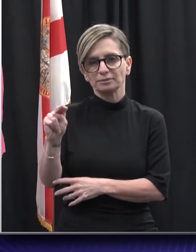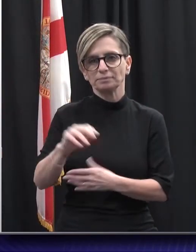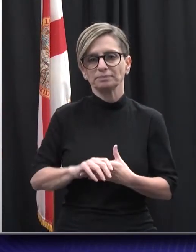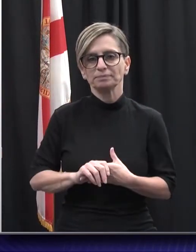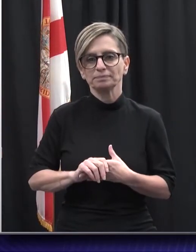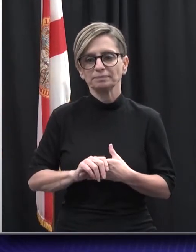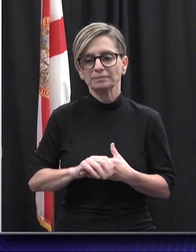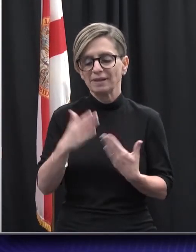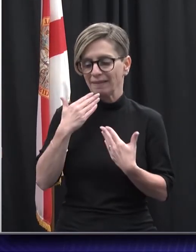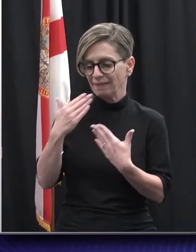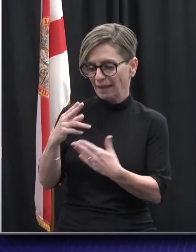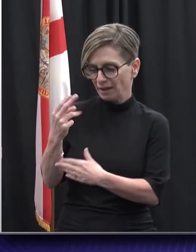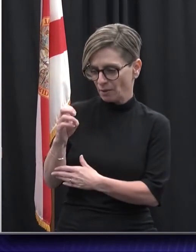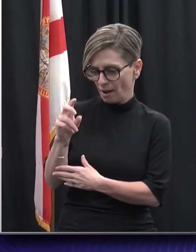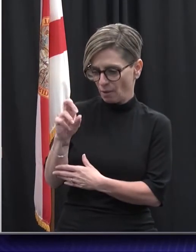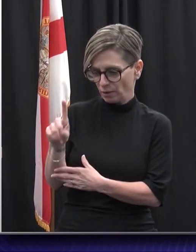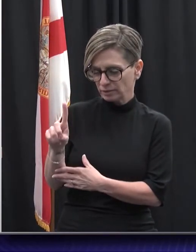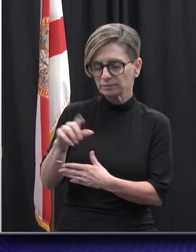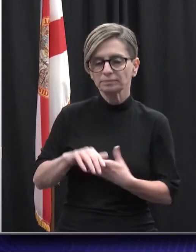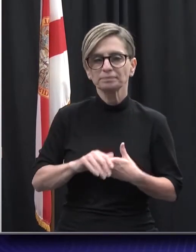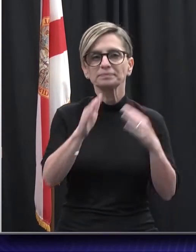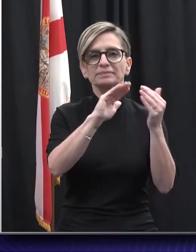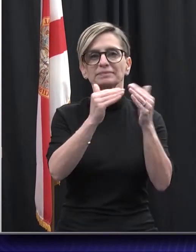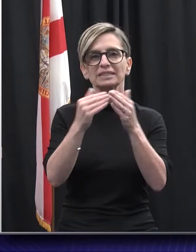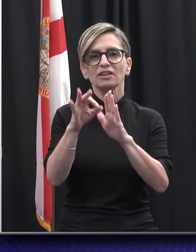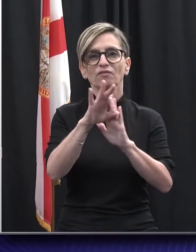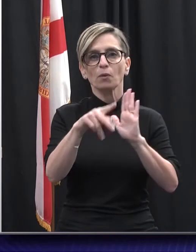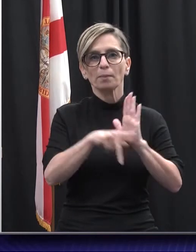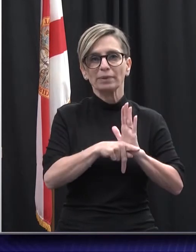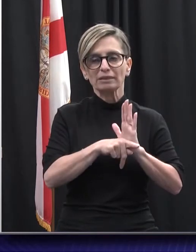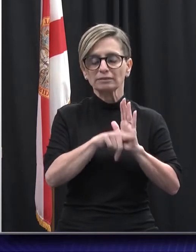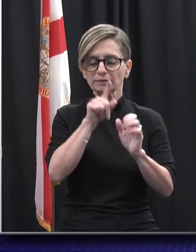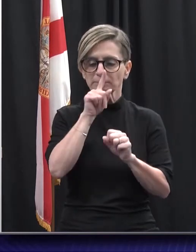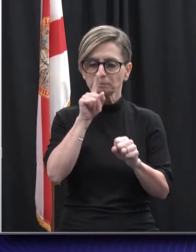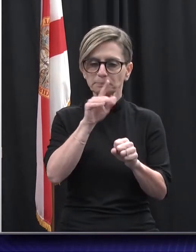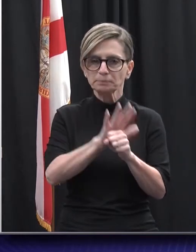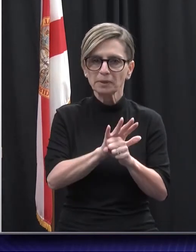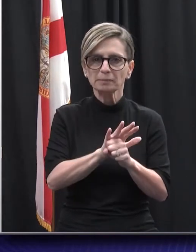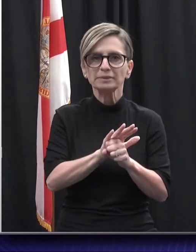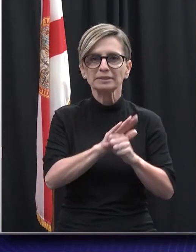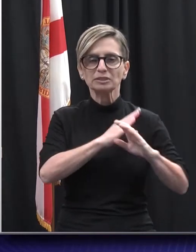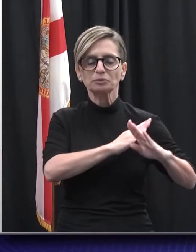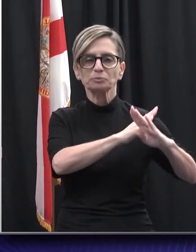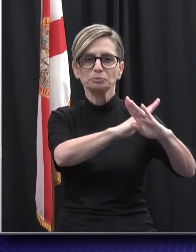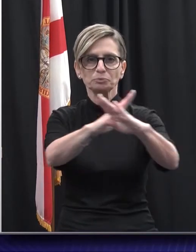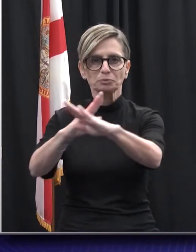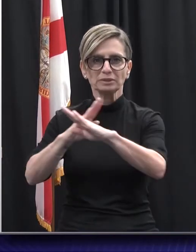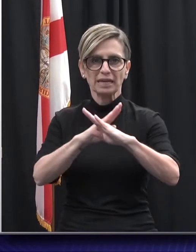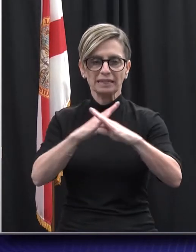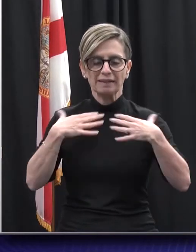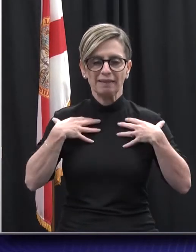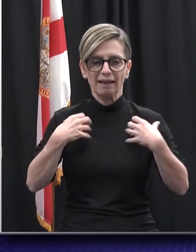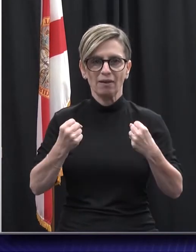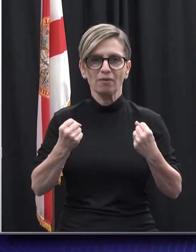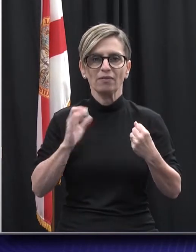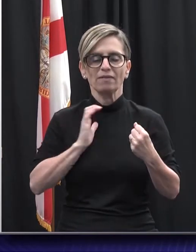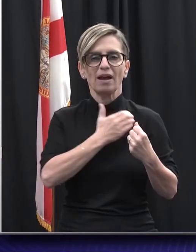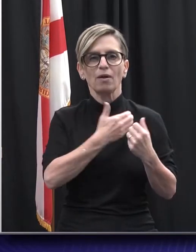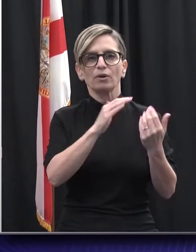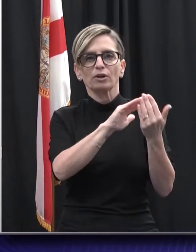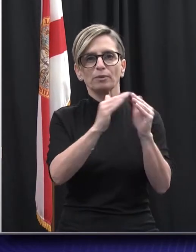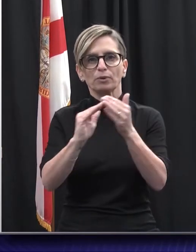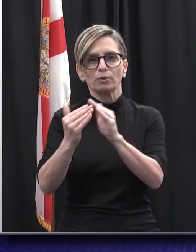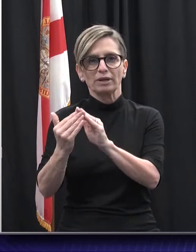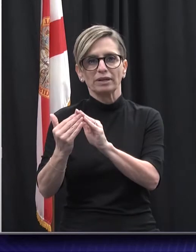Thank you, Howard. The City of Fort Pierce is committed to protecting the health and well-being of our community, and